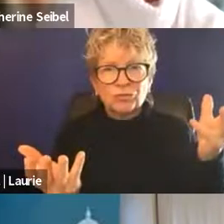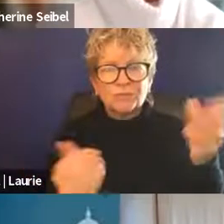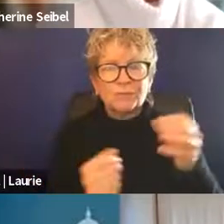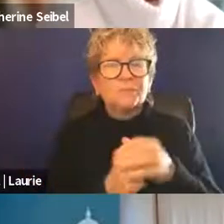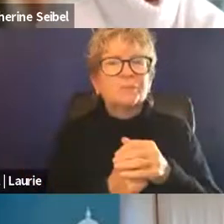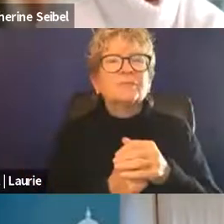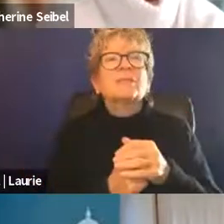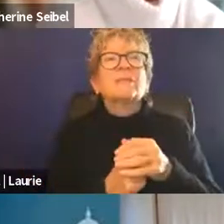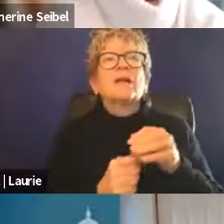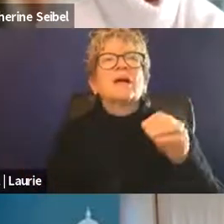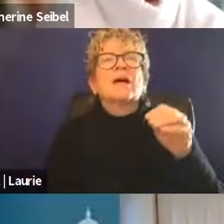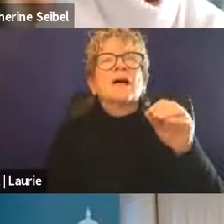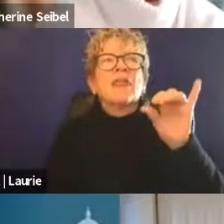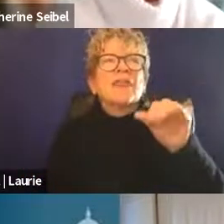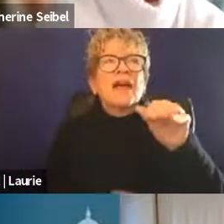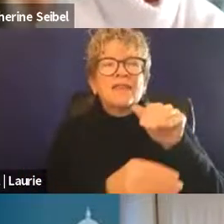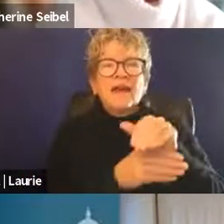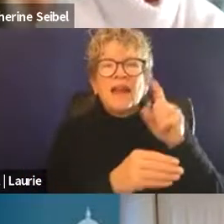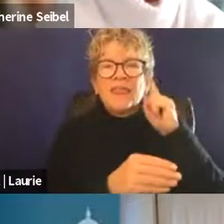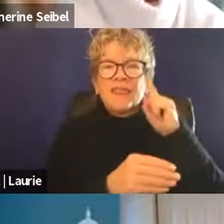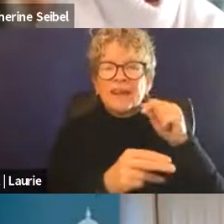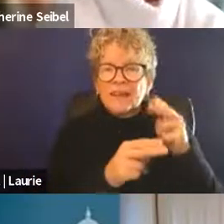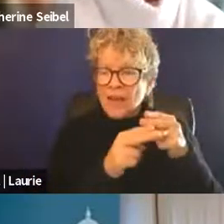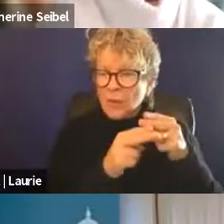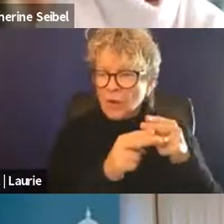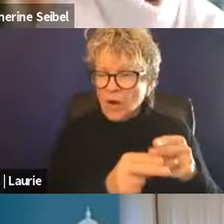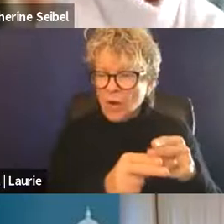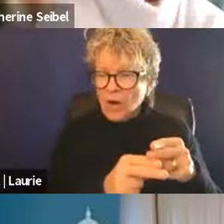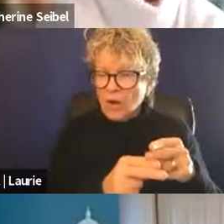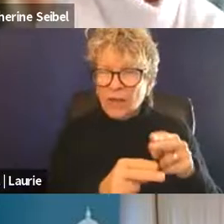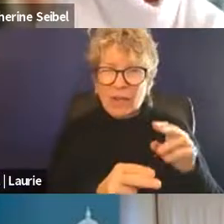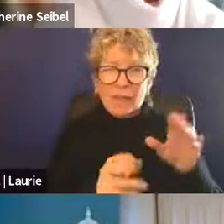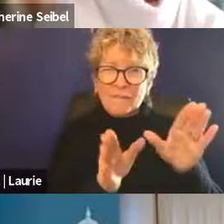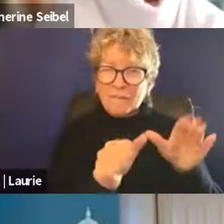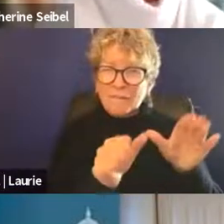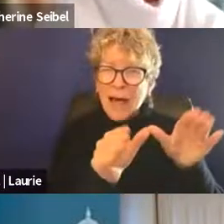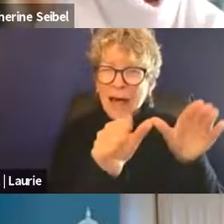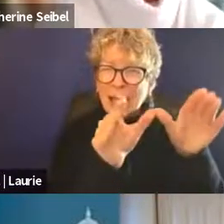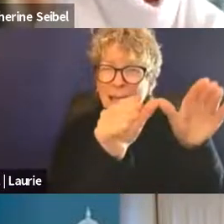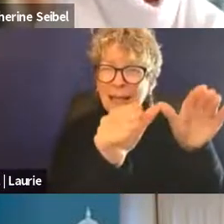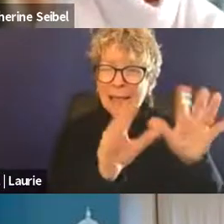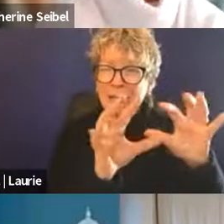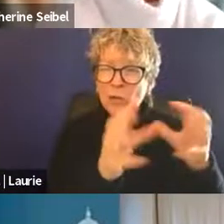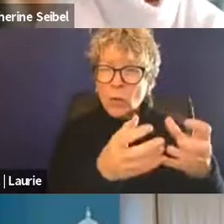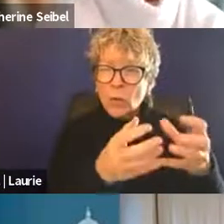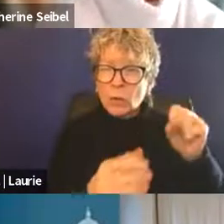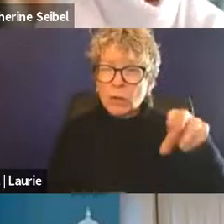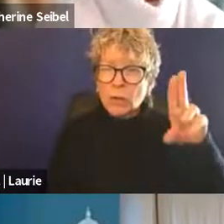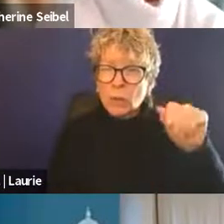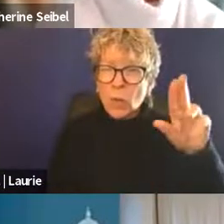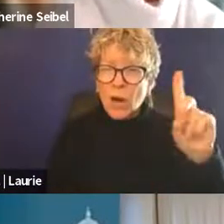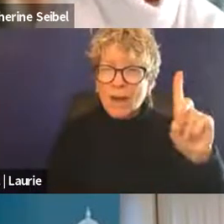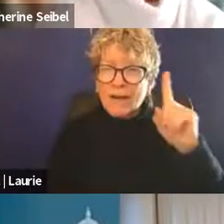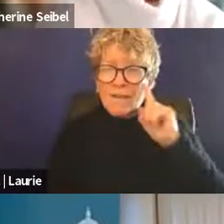The night that I believe they were called the Flying Squad at the time was the nickname for the